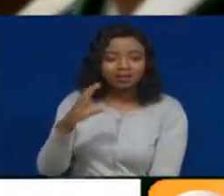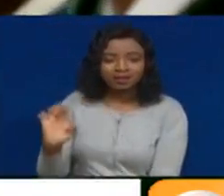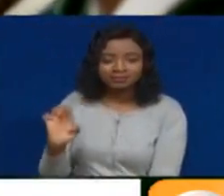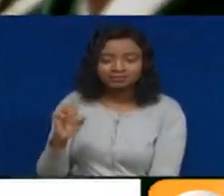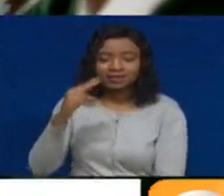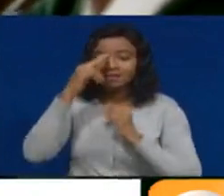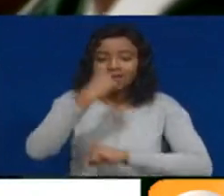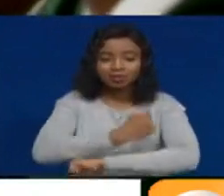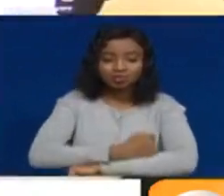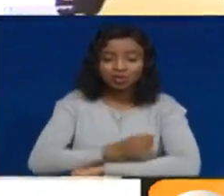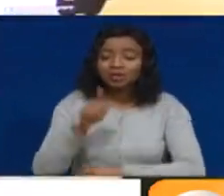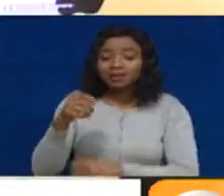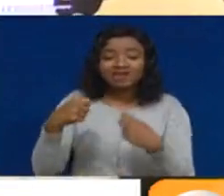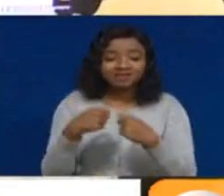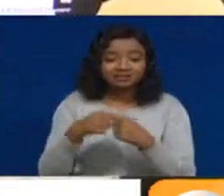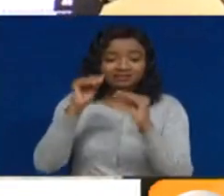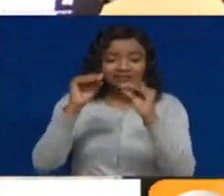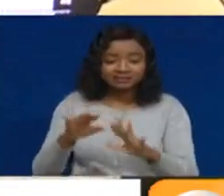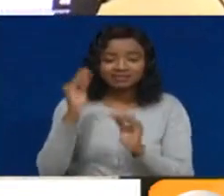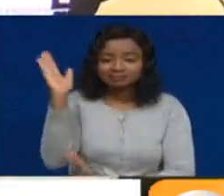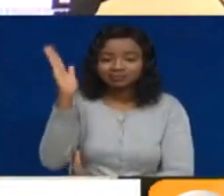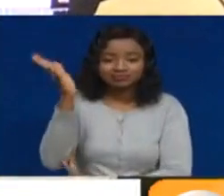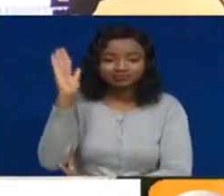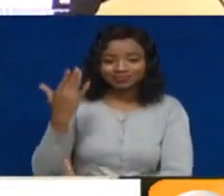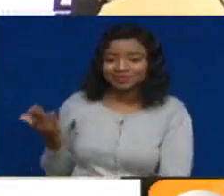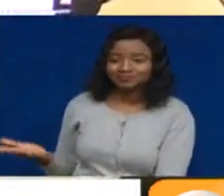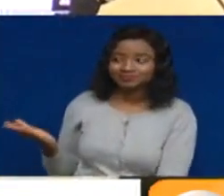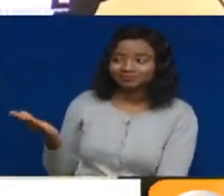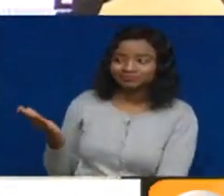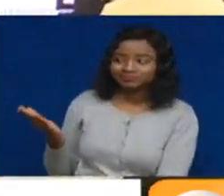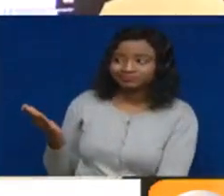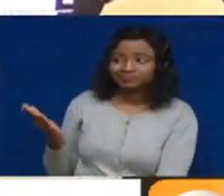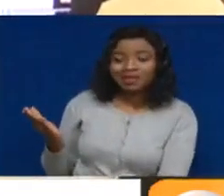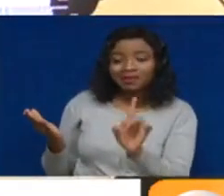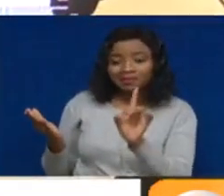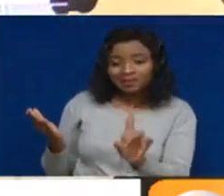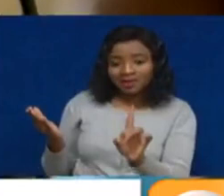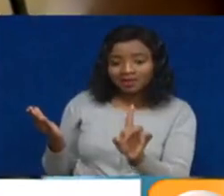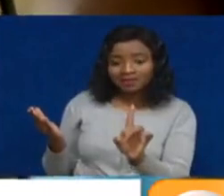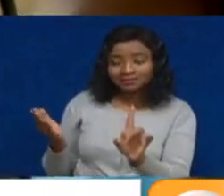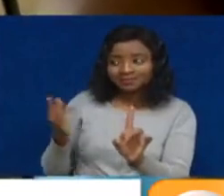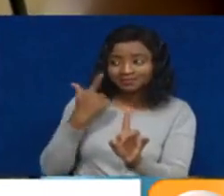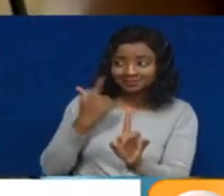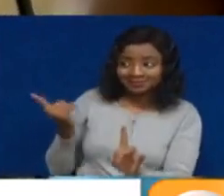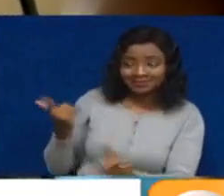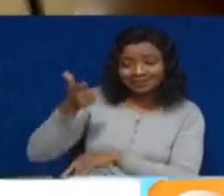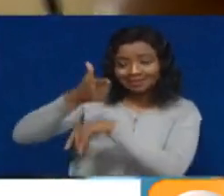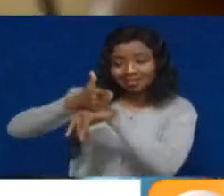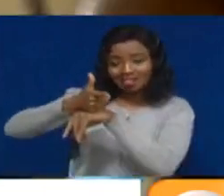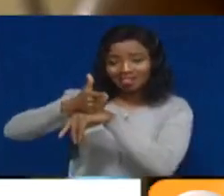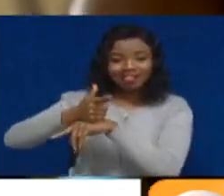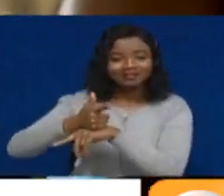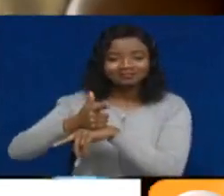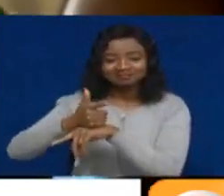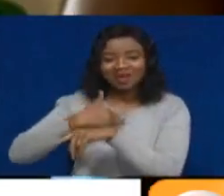as their physics teacher takes them through the topic of the day. I want you to imagine that ruler. But this is not your ordinary